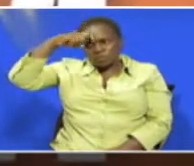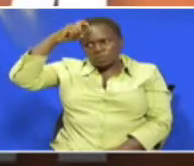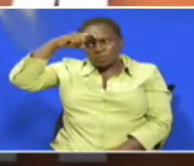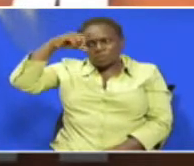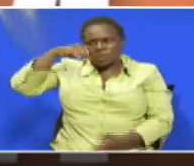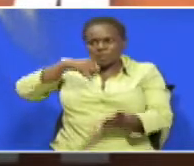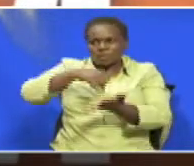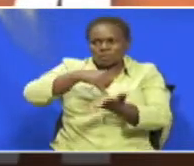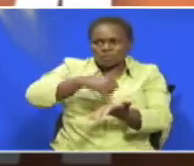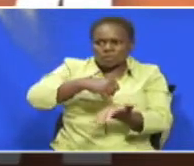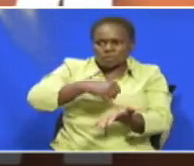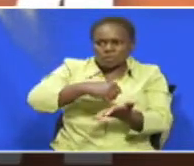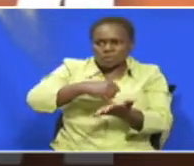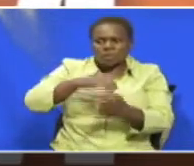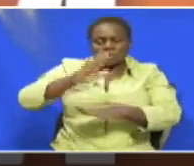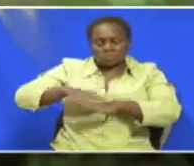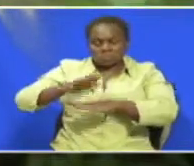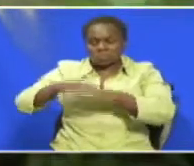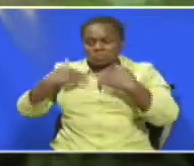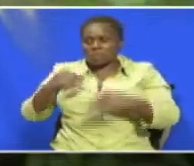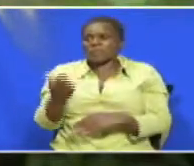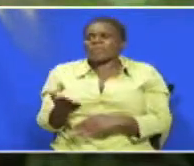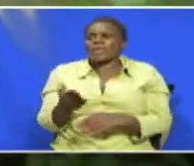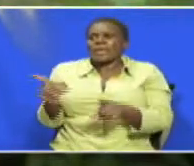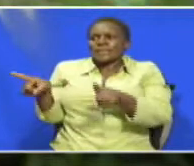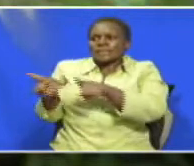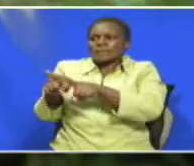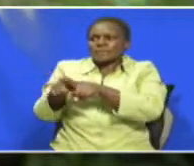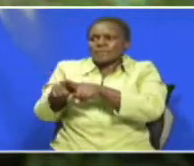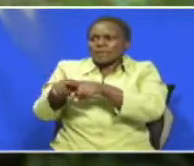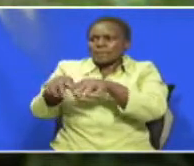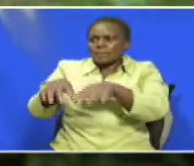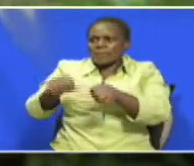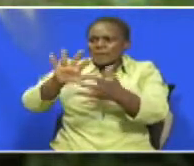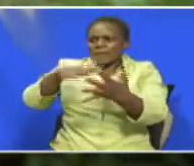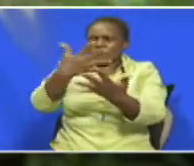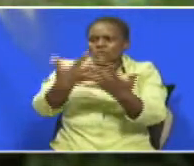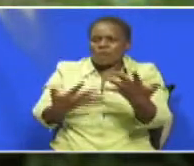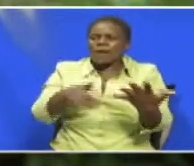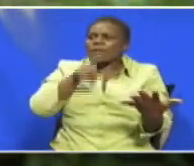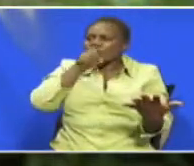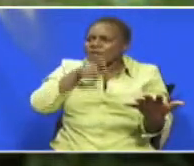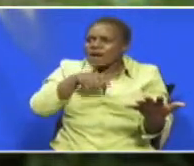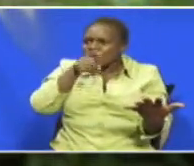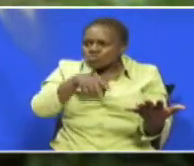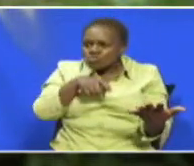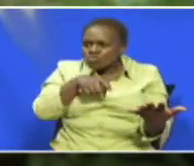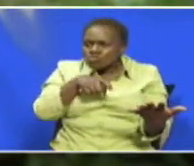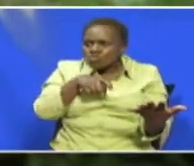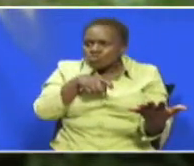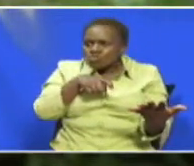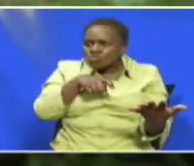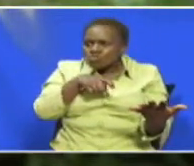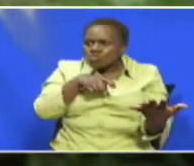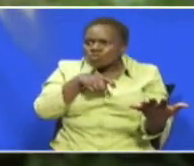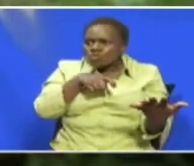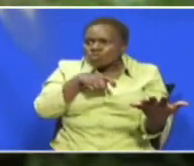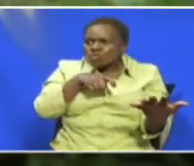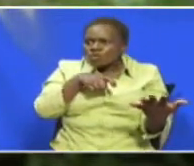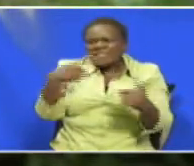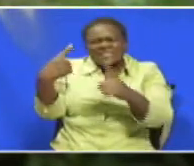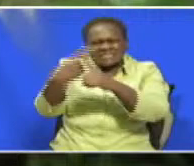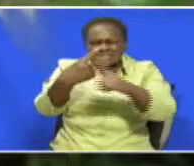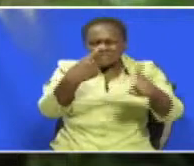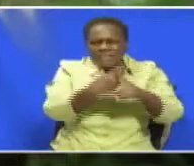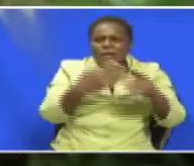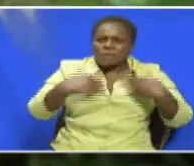bringing on board reliable elements. And we also inherited the network of KANU. Yes, we had people like General